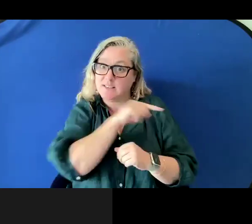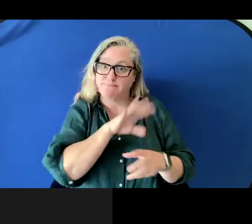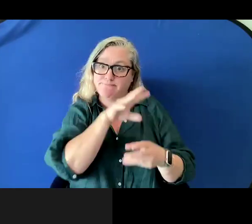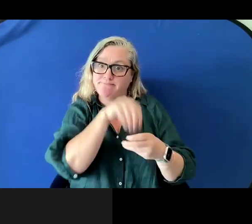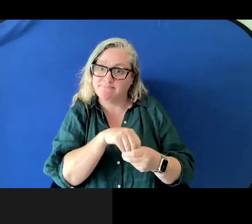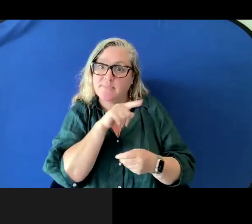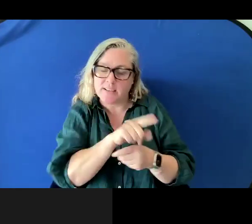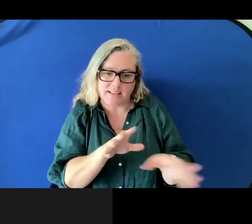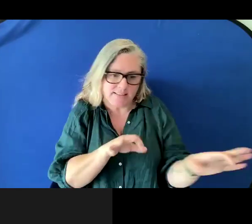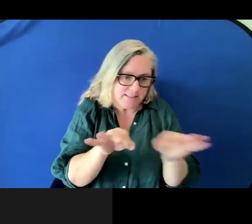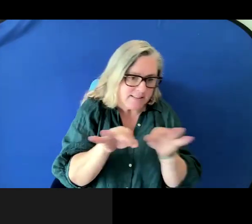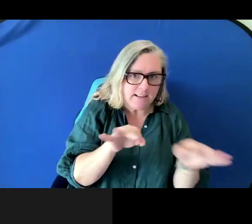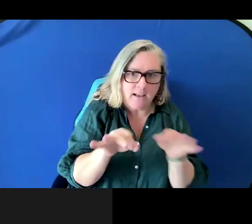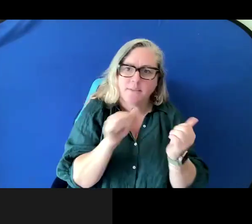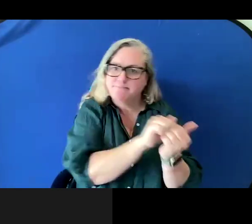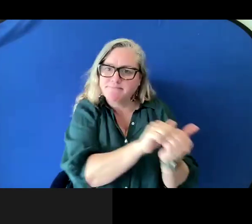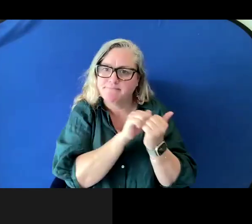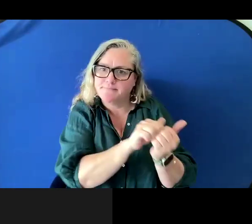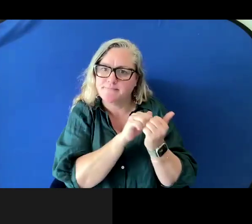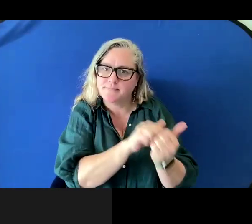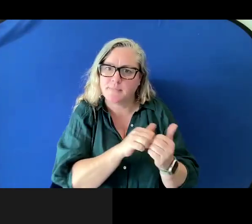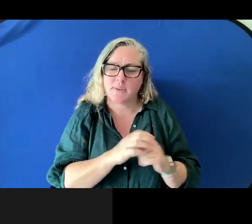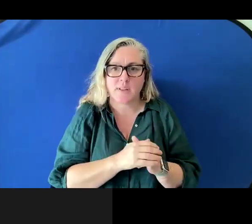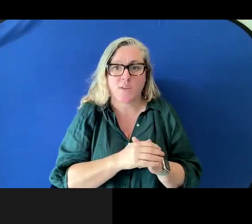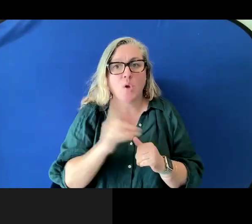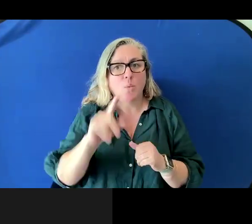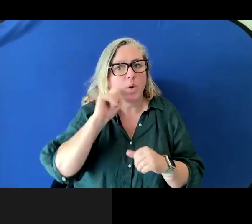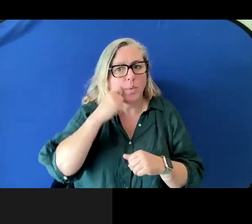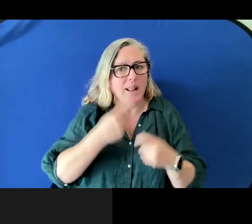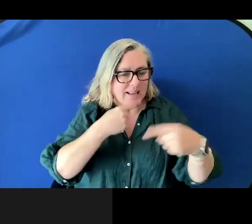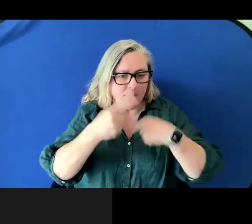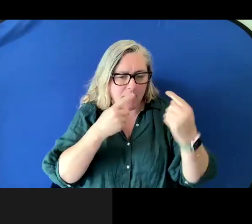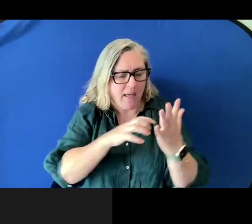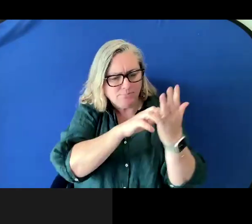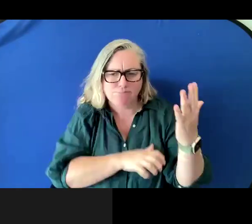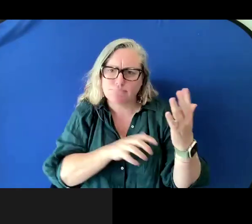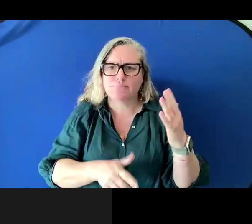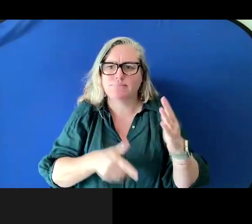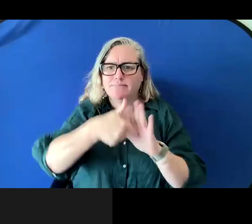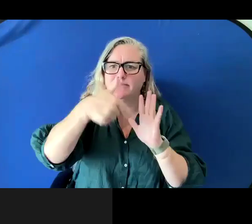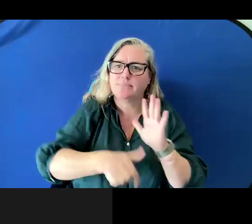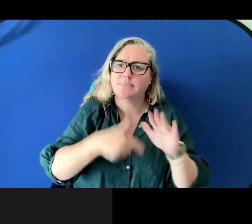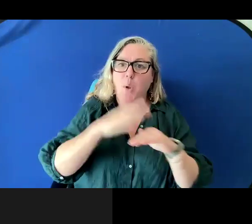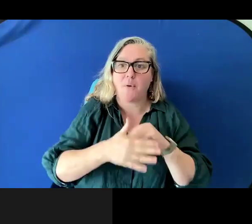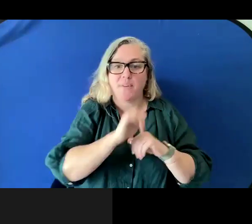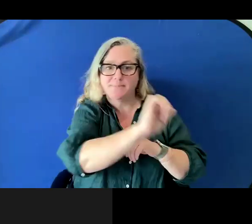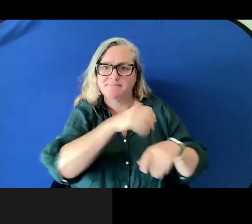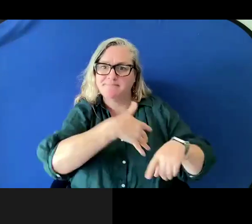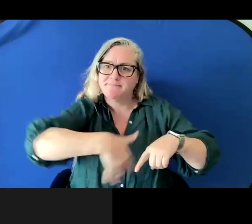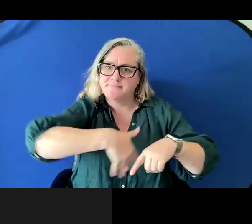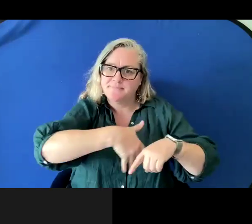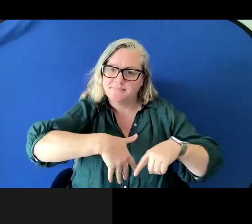Layne. And we'll give full bios on them soon. But before we go into that, just a little bit